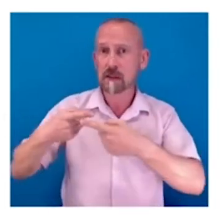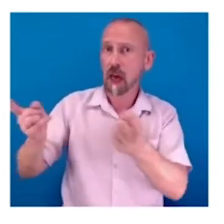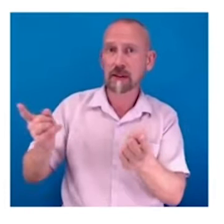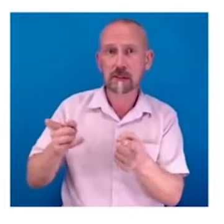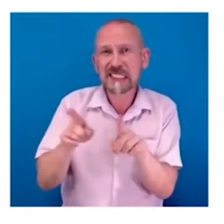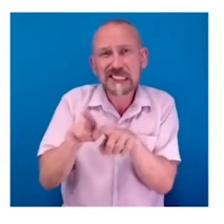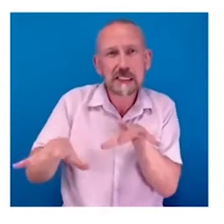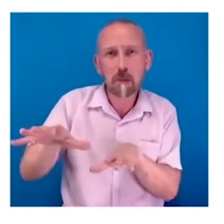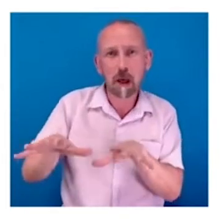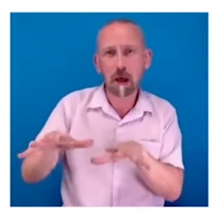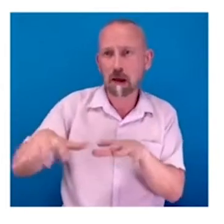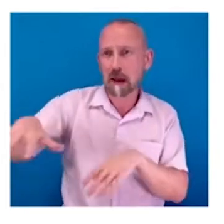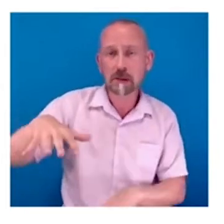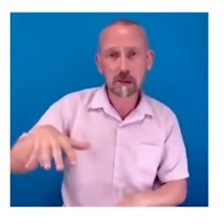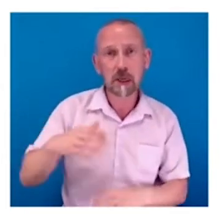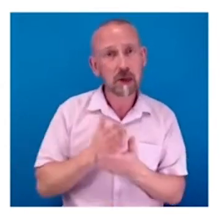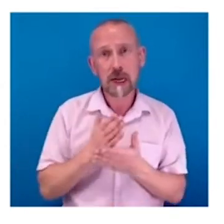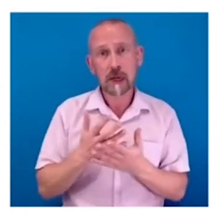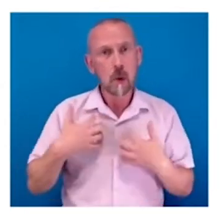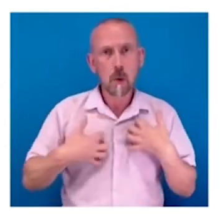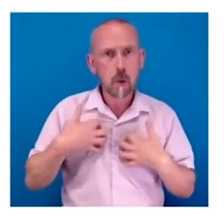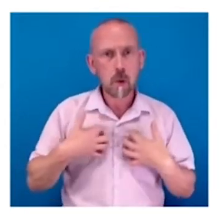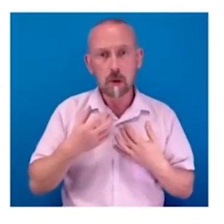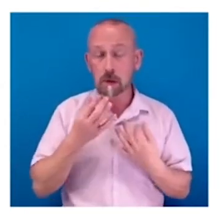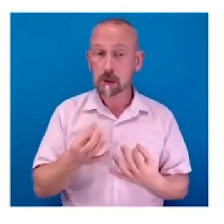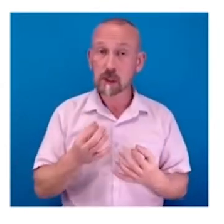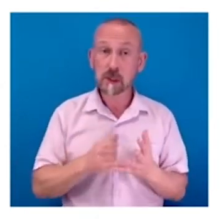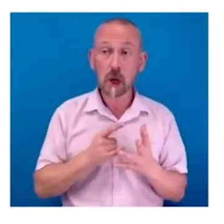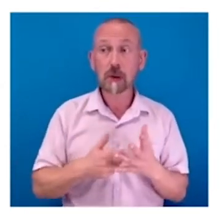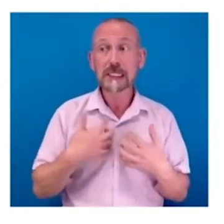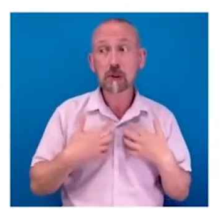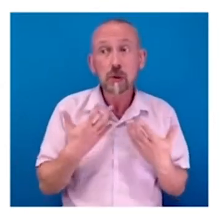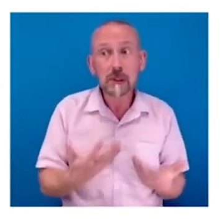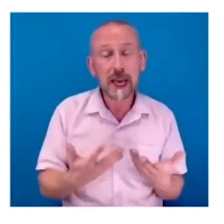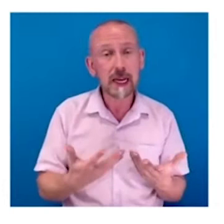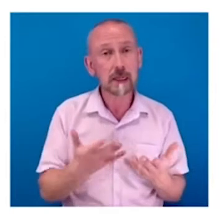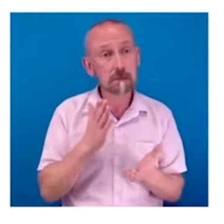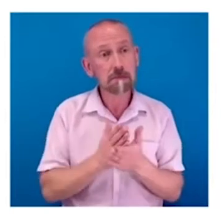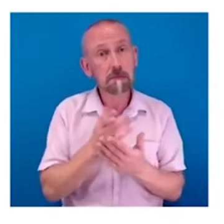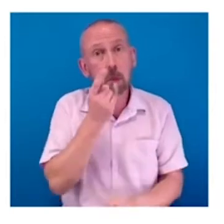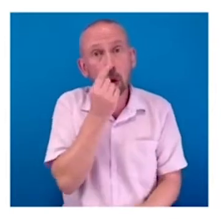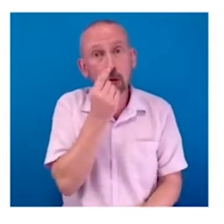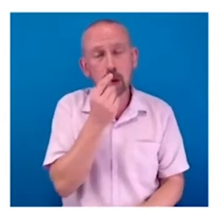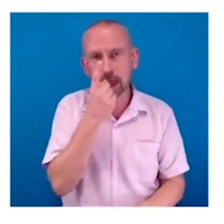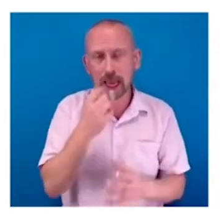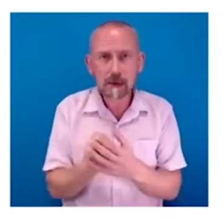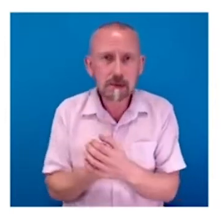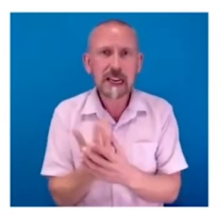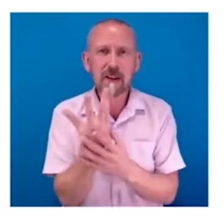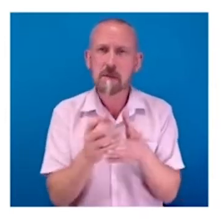that it's really today possible to actually develop and create fairly large businesses